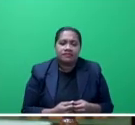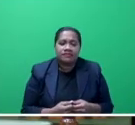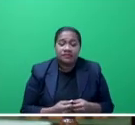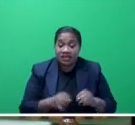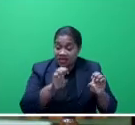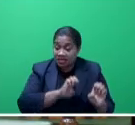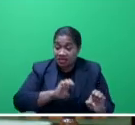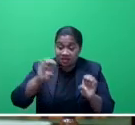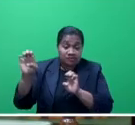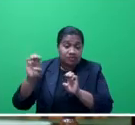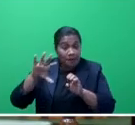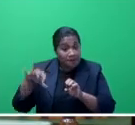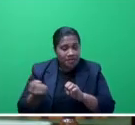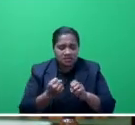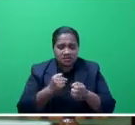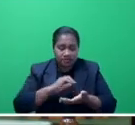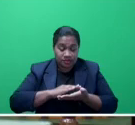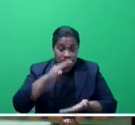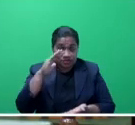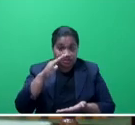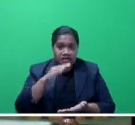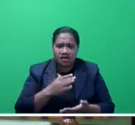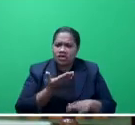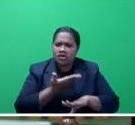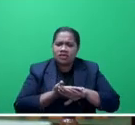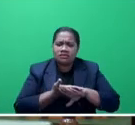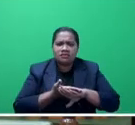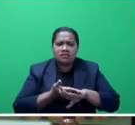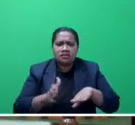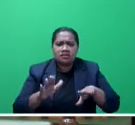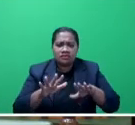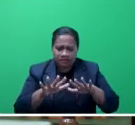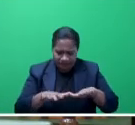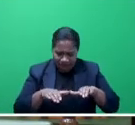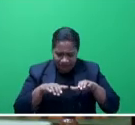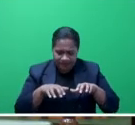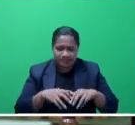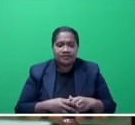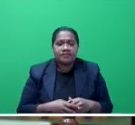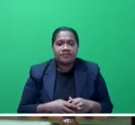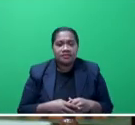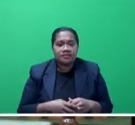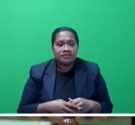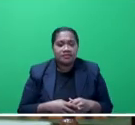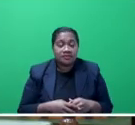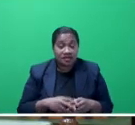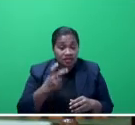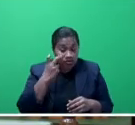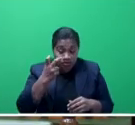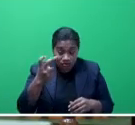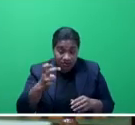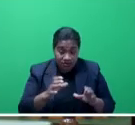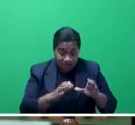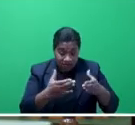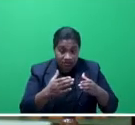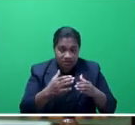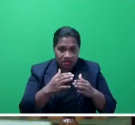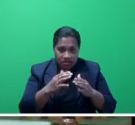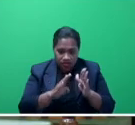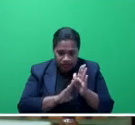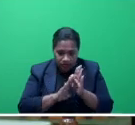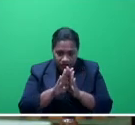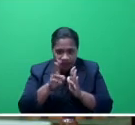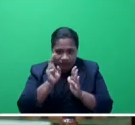sector must be increased, new foreign direct investments incentivized, the tourism sector rebuilt, and the economy